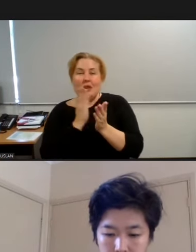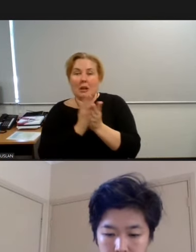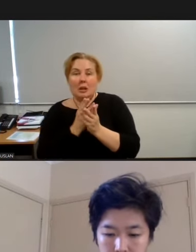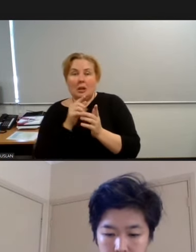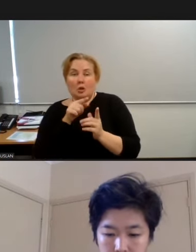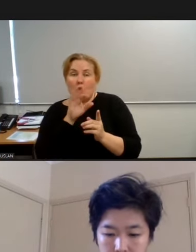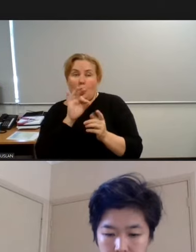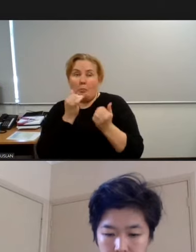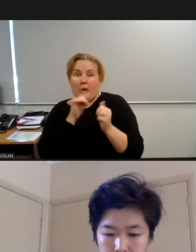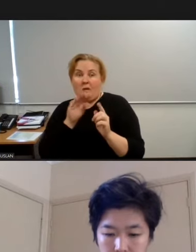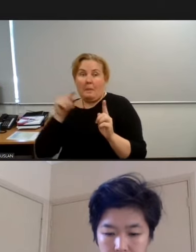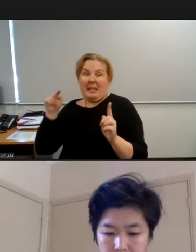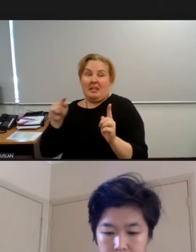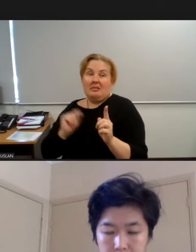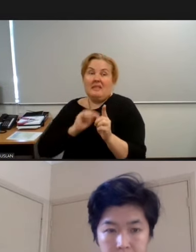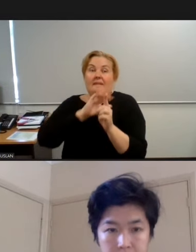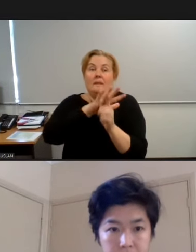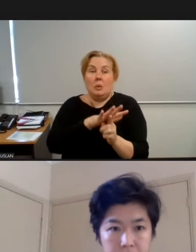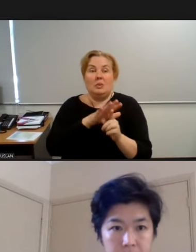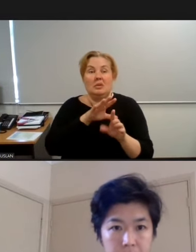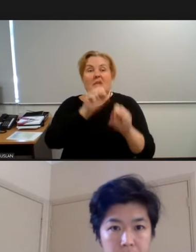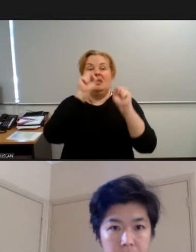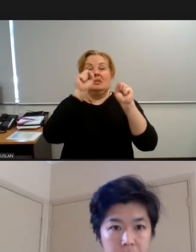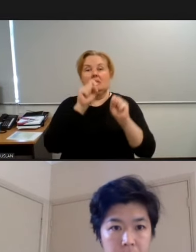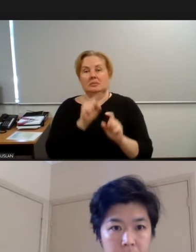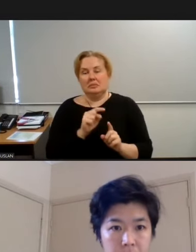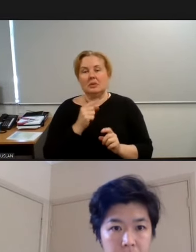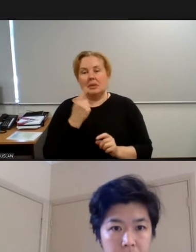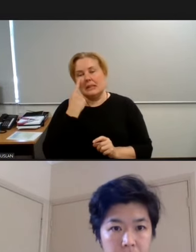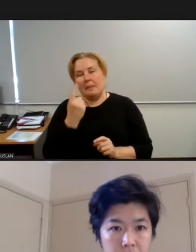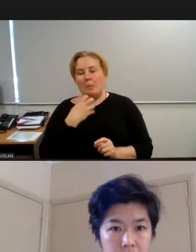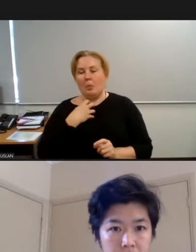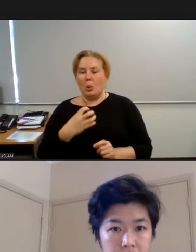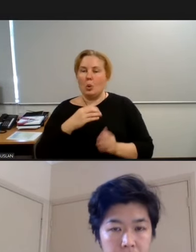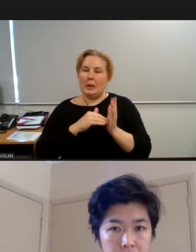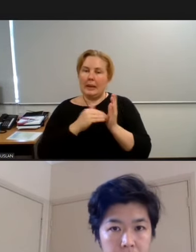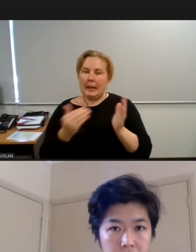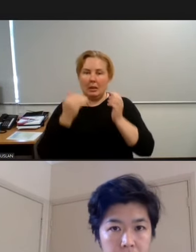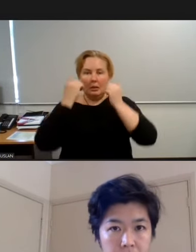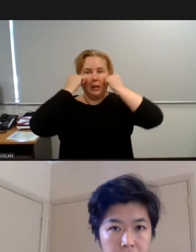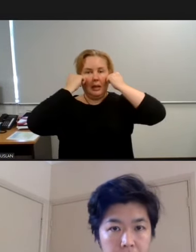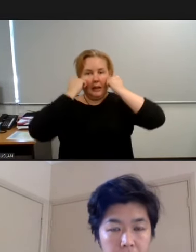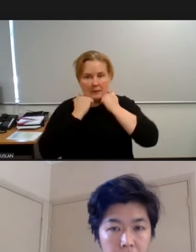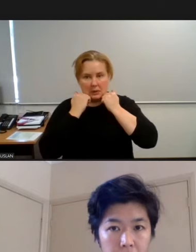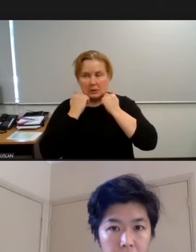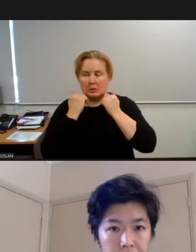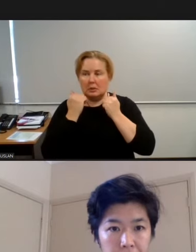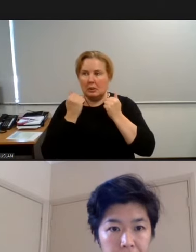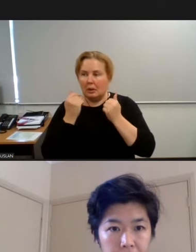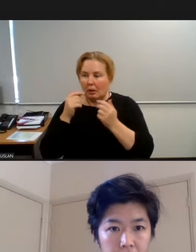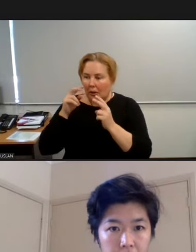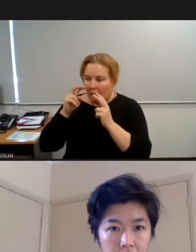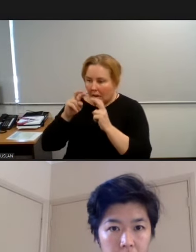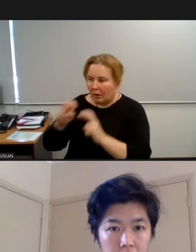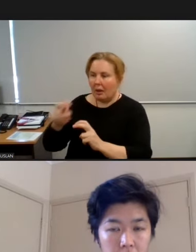of sort of evidence of that protective, and we're starting to see more now as more evidence comes through.